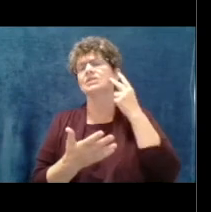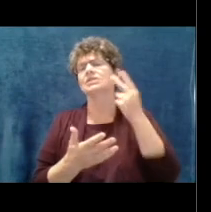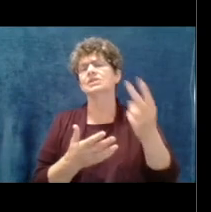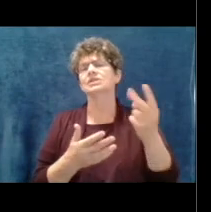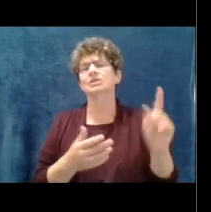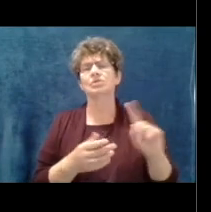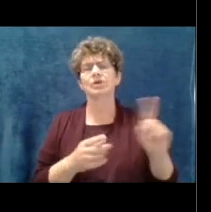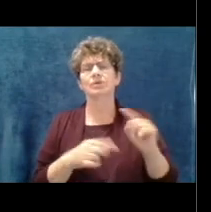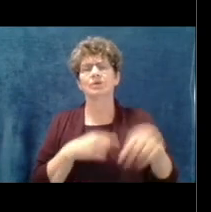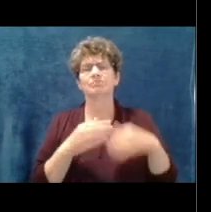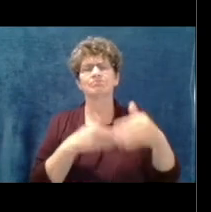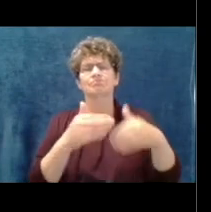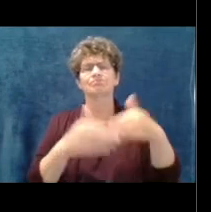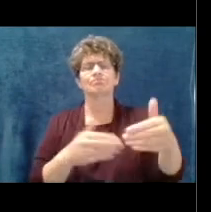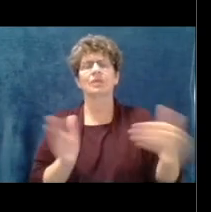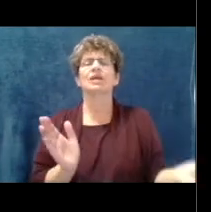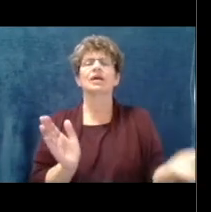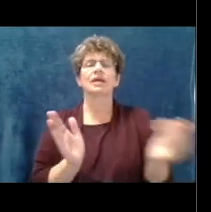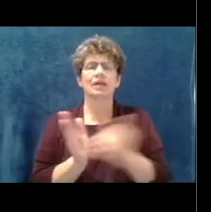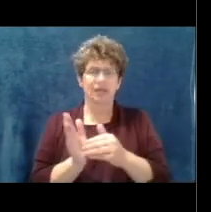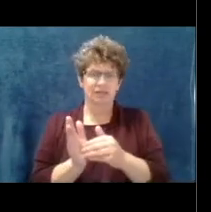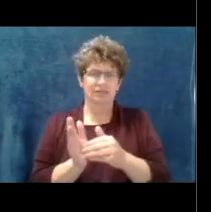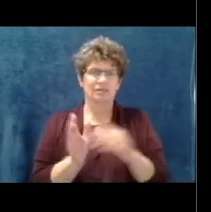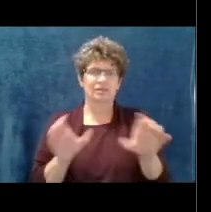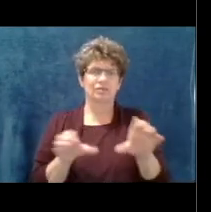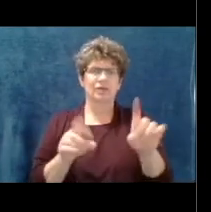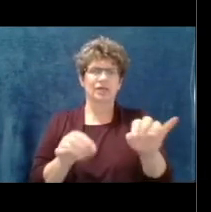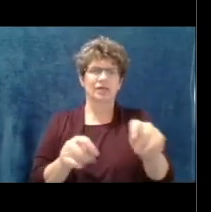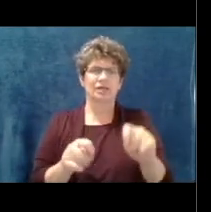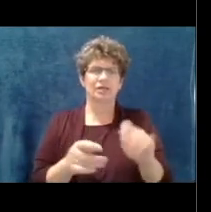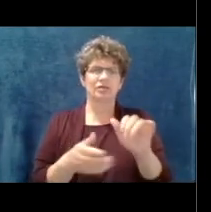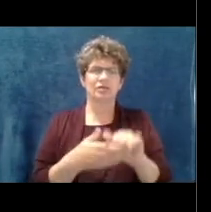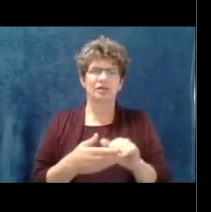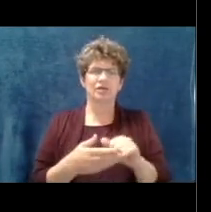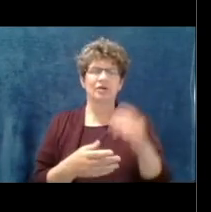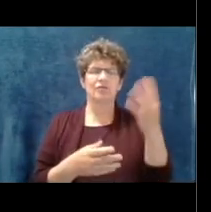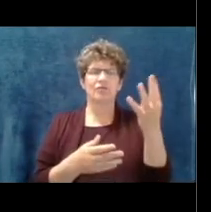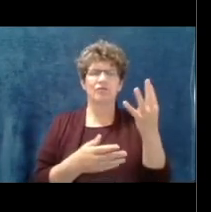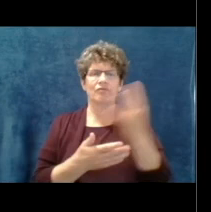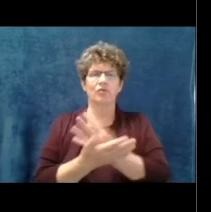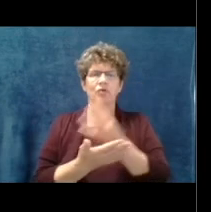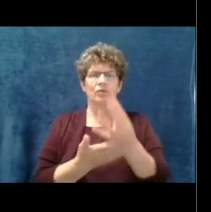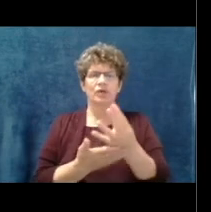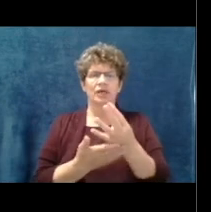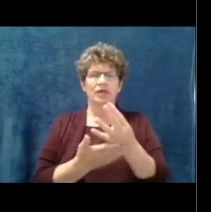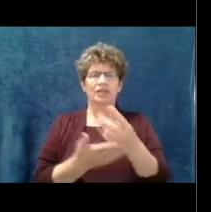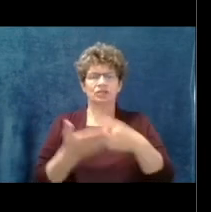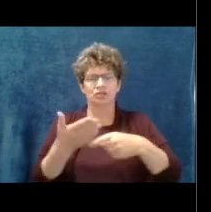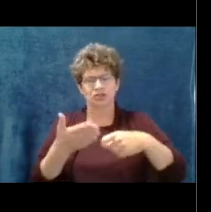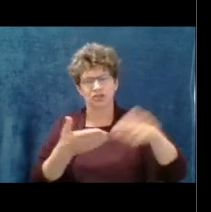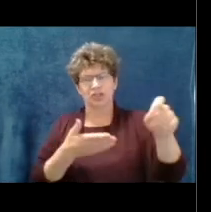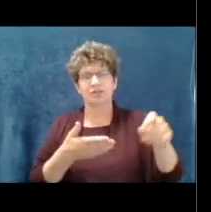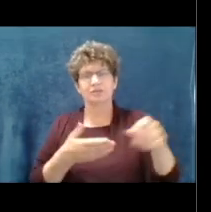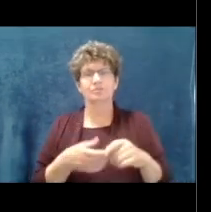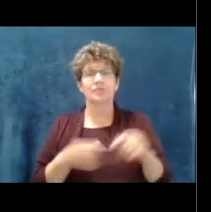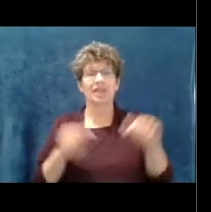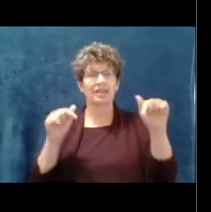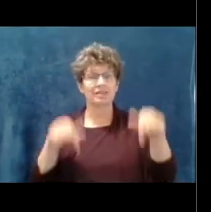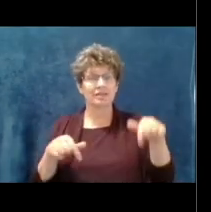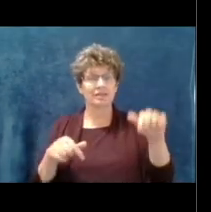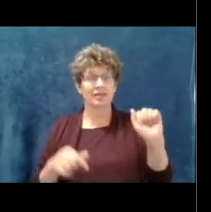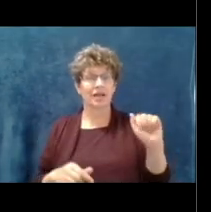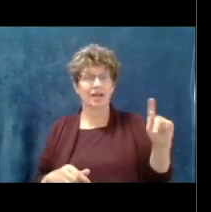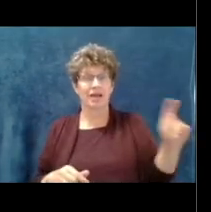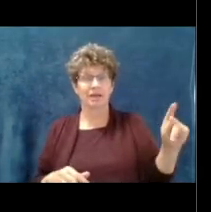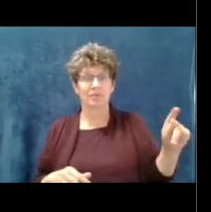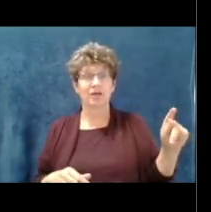goal. So this is the 4-week checkout here. So it's wonderful. It's completely free, by the way. We're a nonprofit. We don't charge users